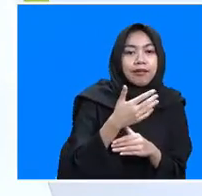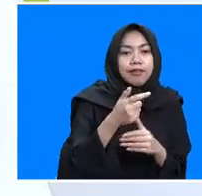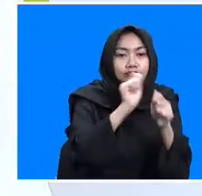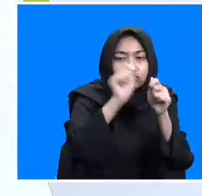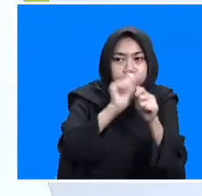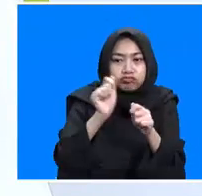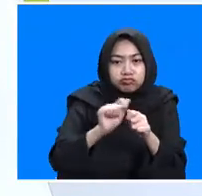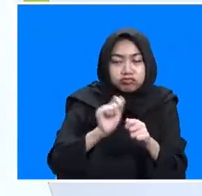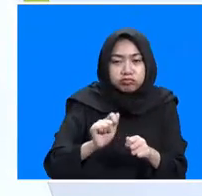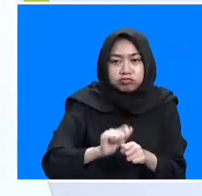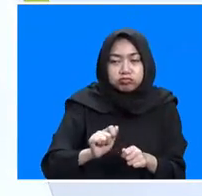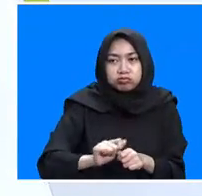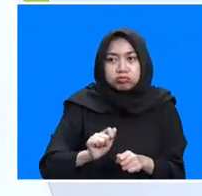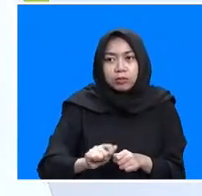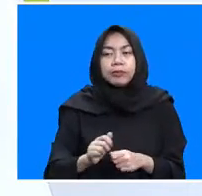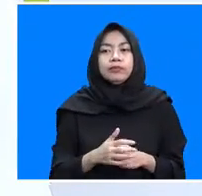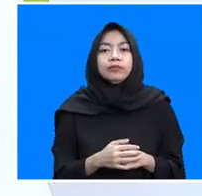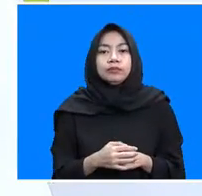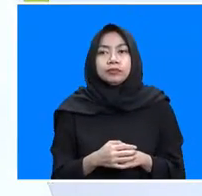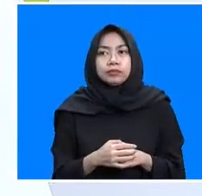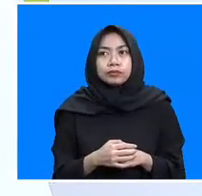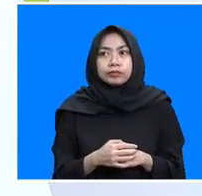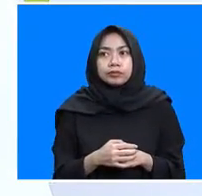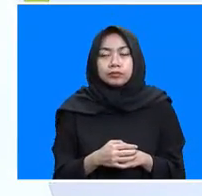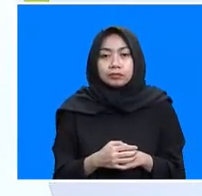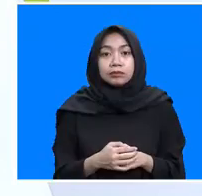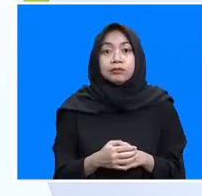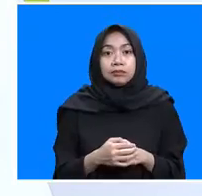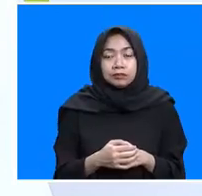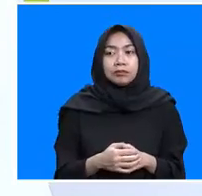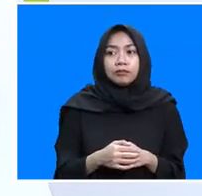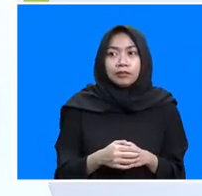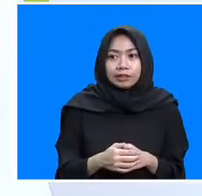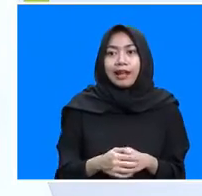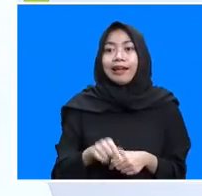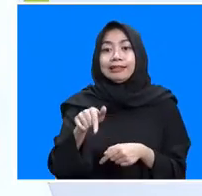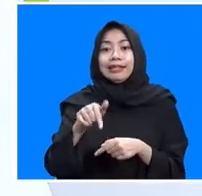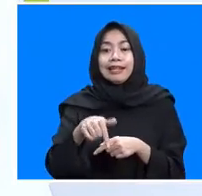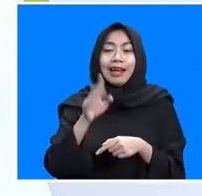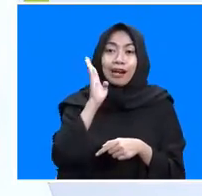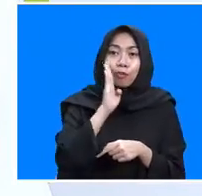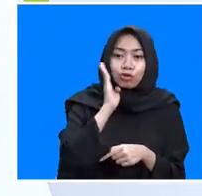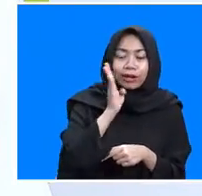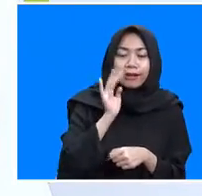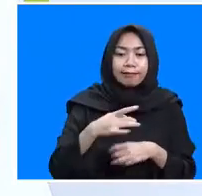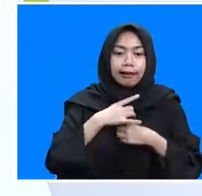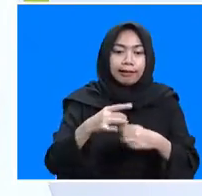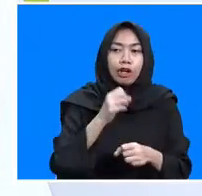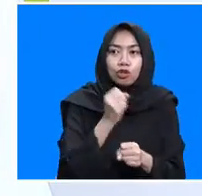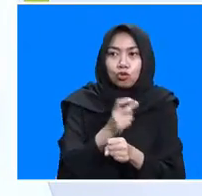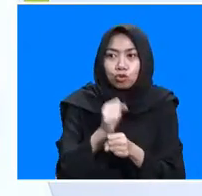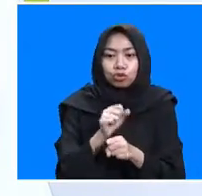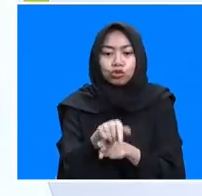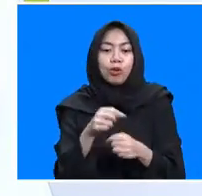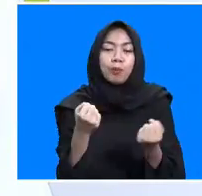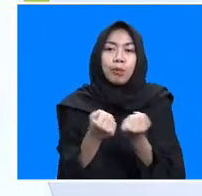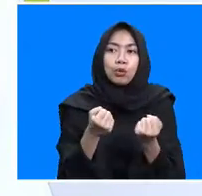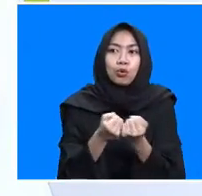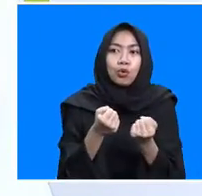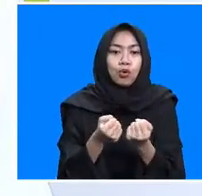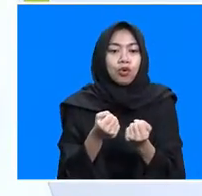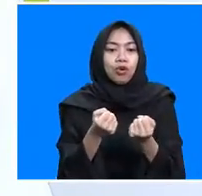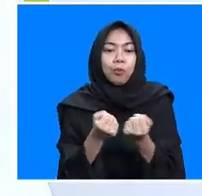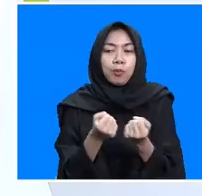create a sustainable pipeline of teachers and supporting them in the early years of teaching. Mm-hmm. Because what we don't want is people to go through